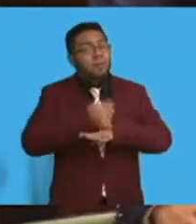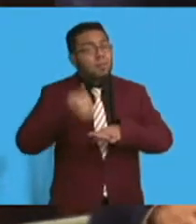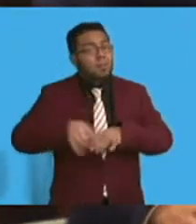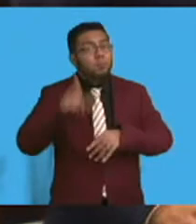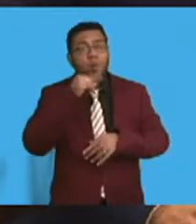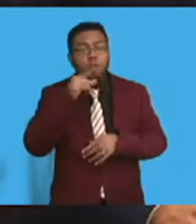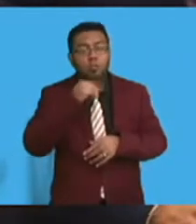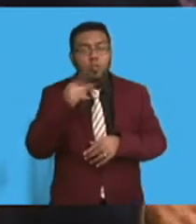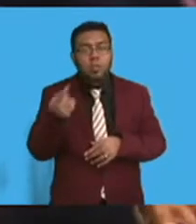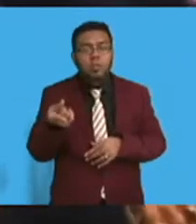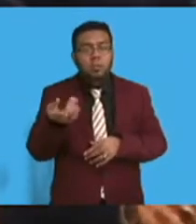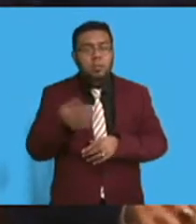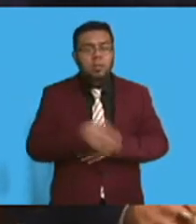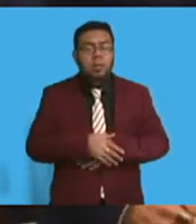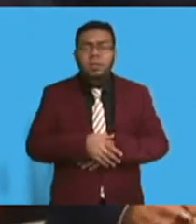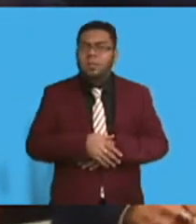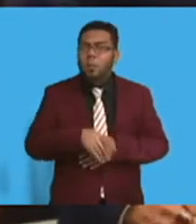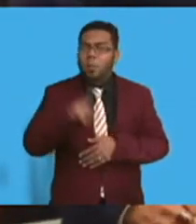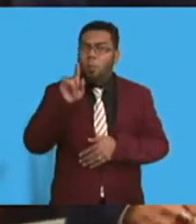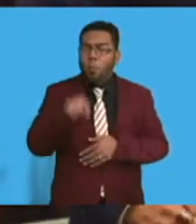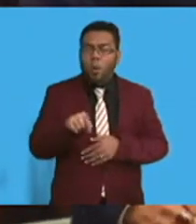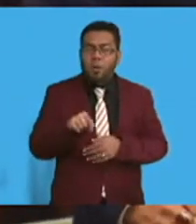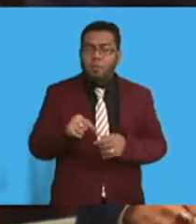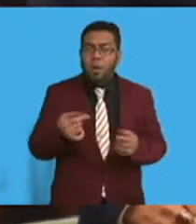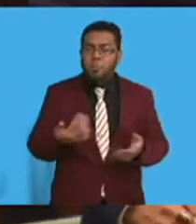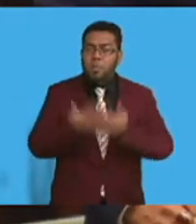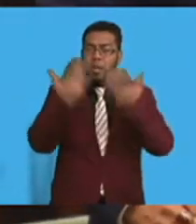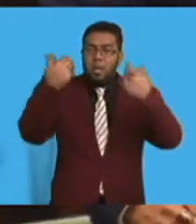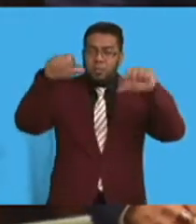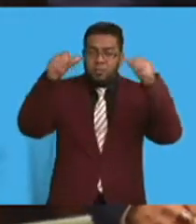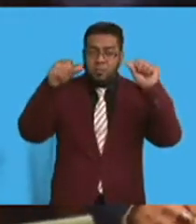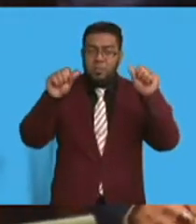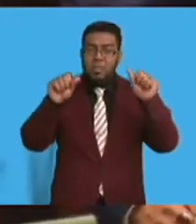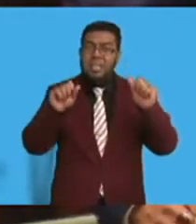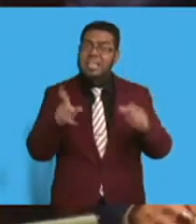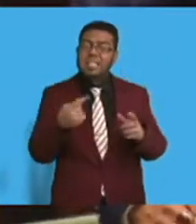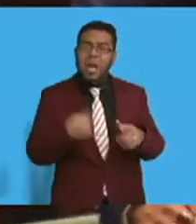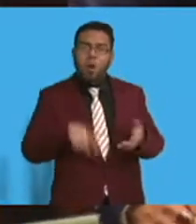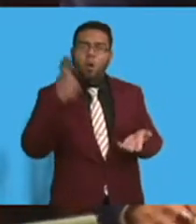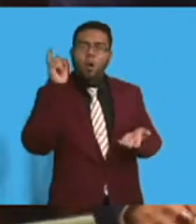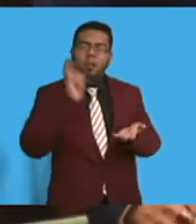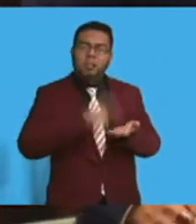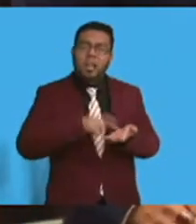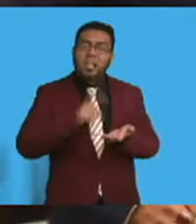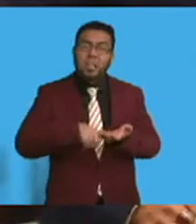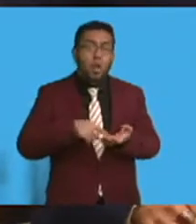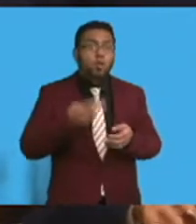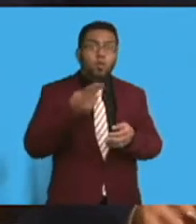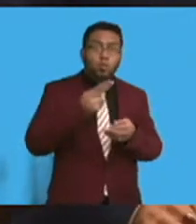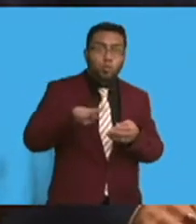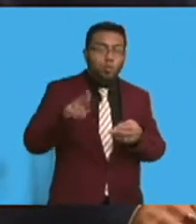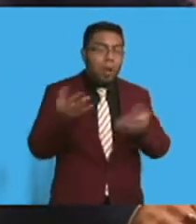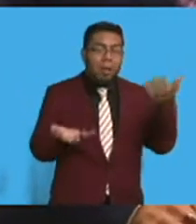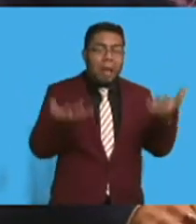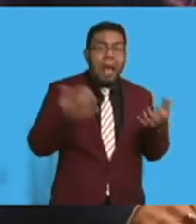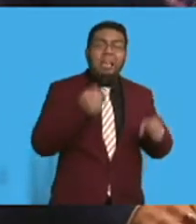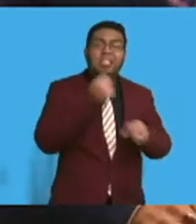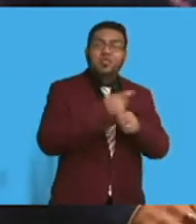expenditure. One of our most telling economic accomplishments, Madam Speaker, is our debt-to-GDP ratio, which has hit a